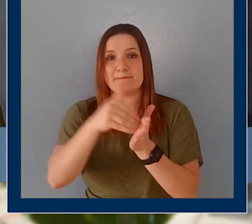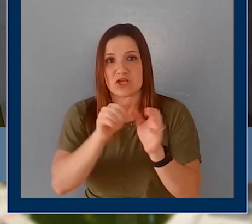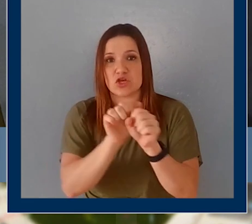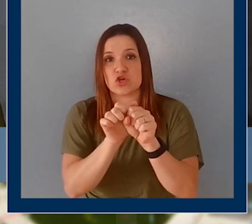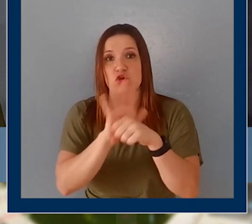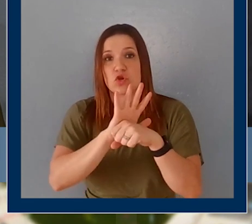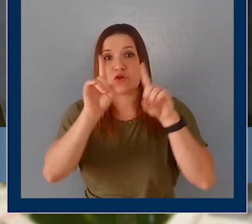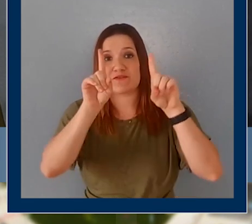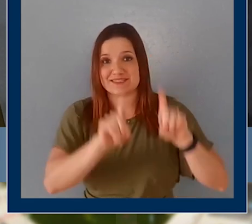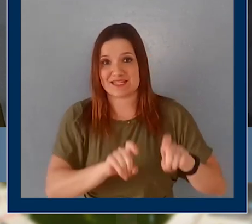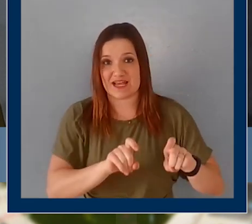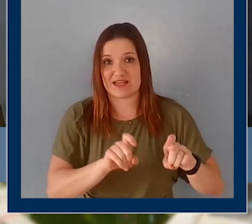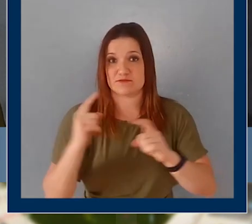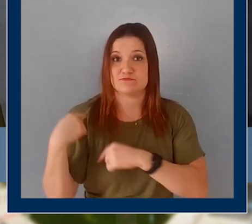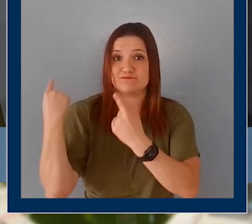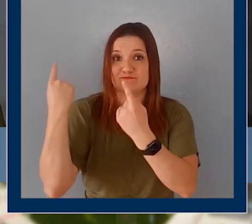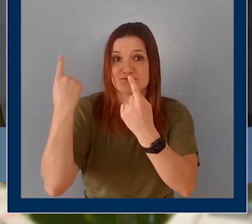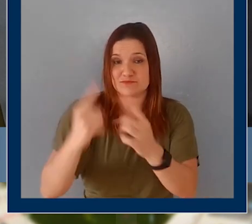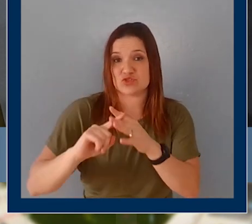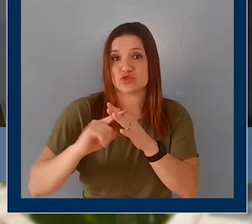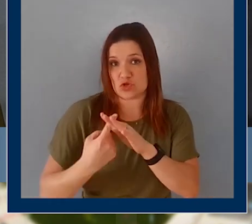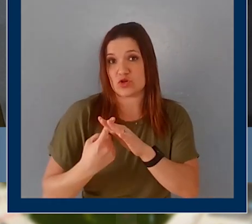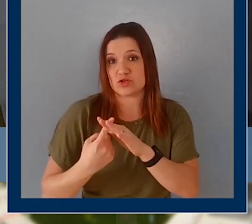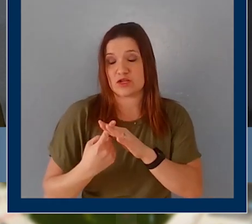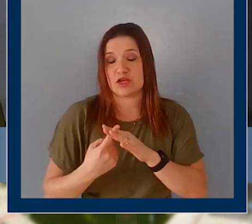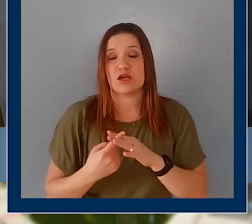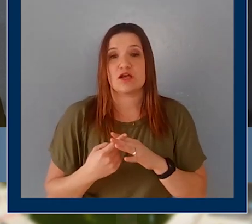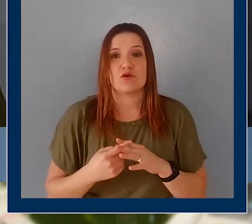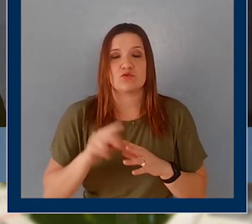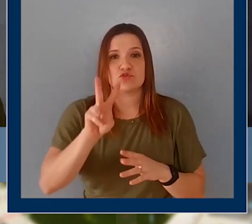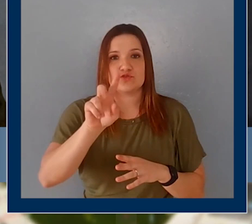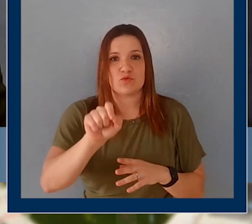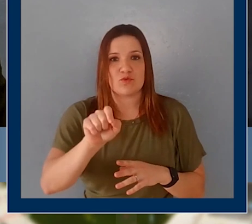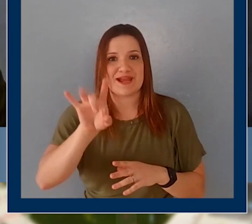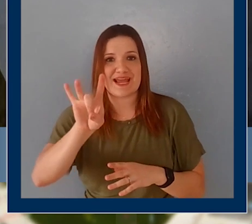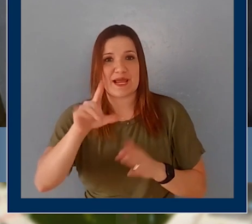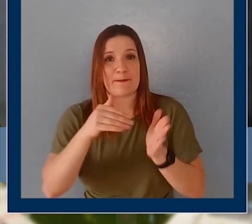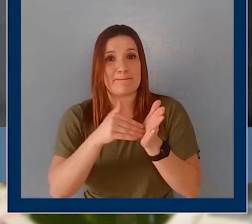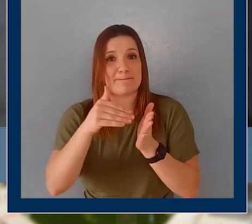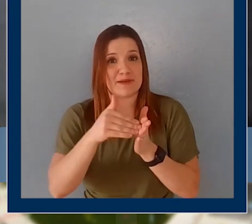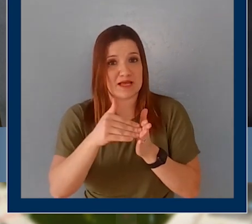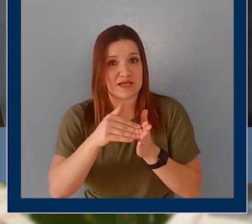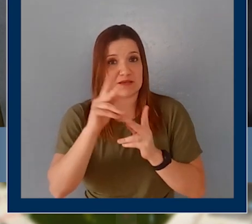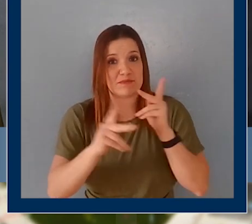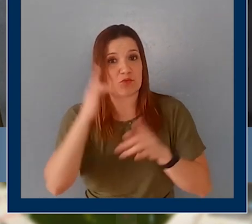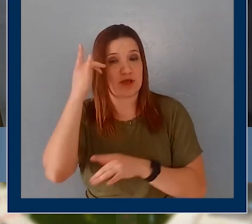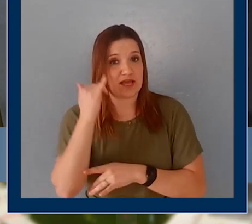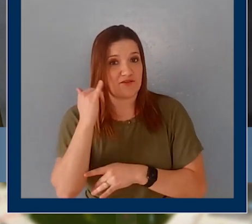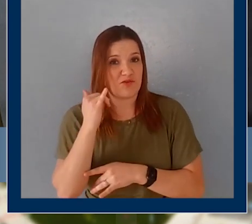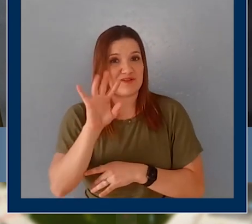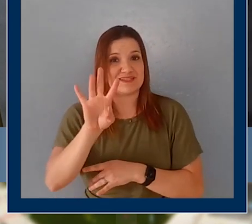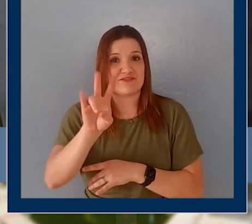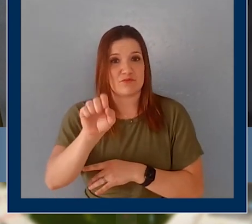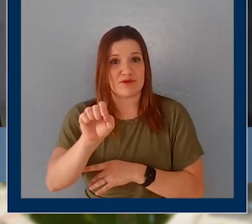surge. So there's no doubt about it. It's been a very challenging, struggling time. It was unfortunate